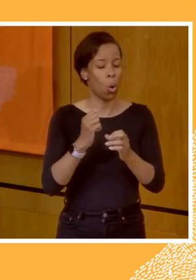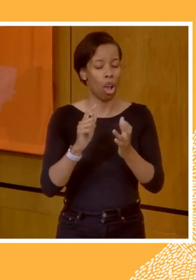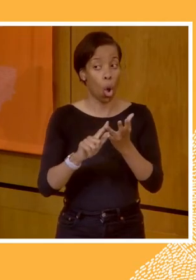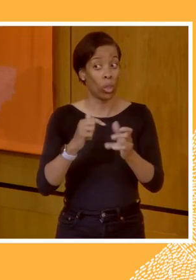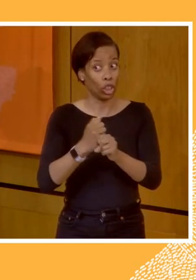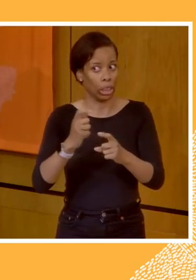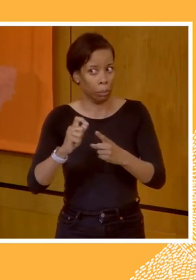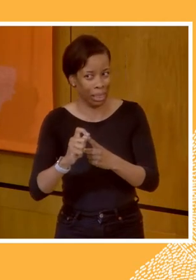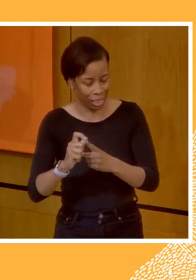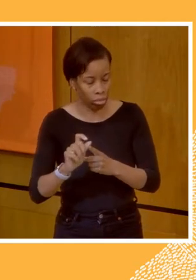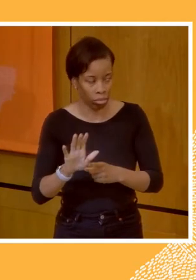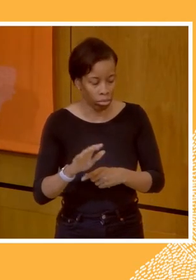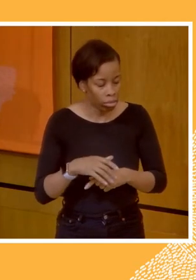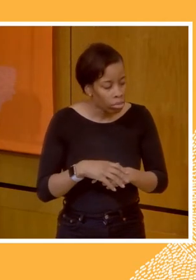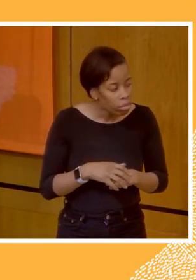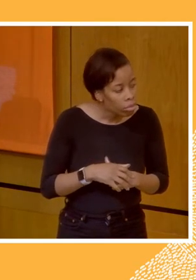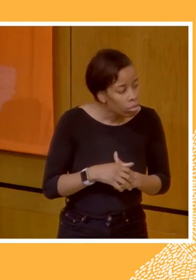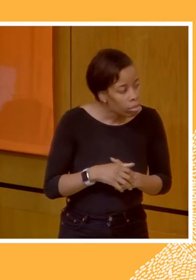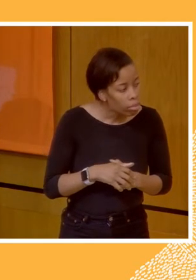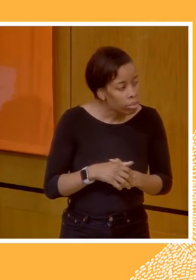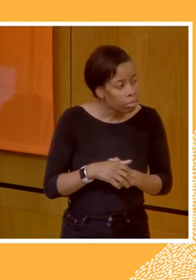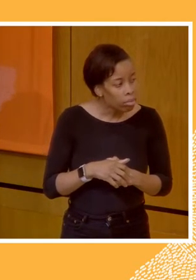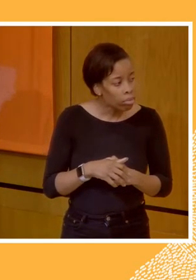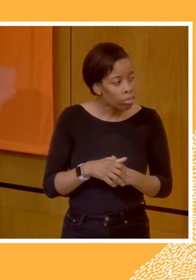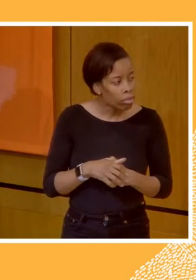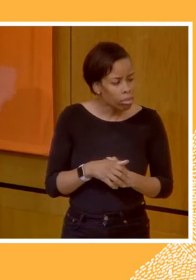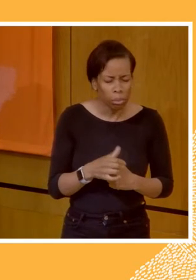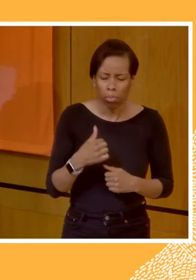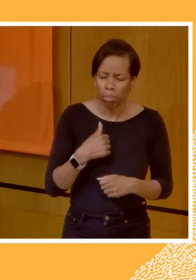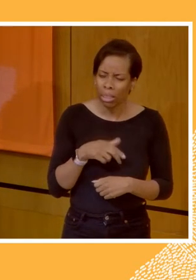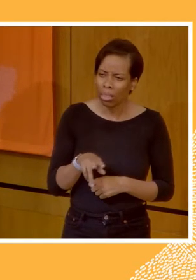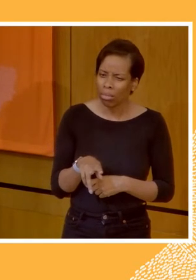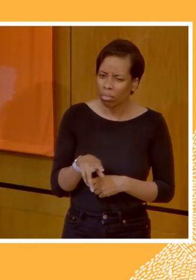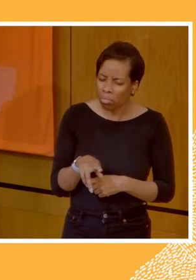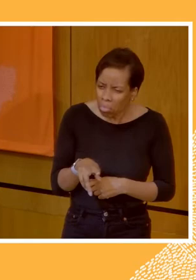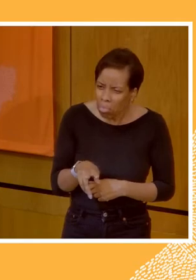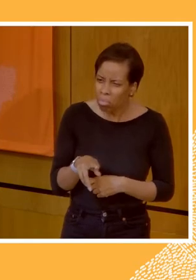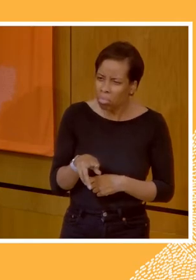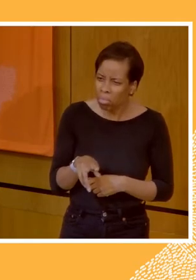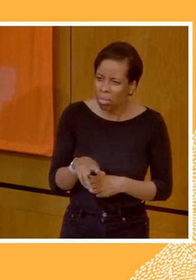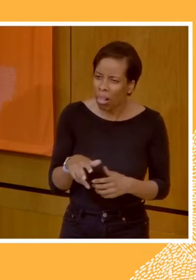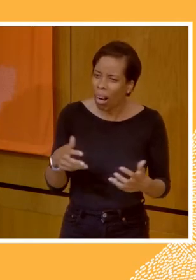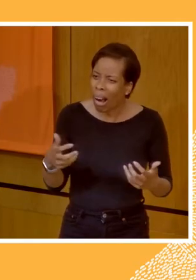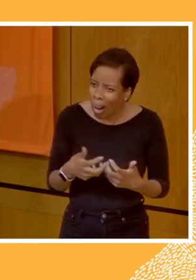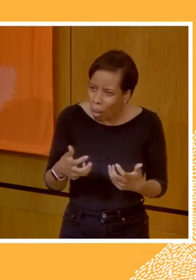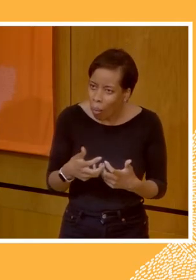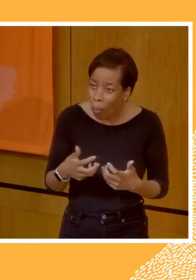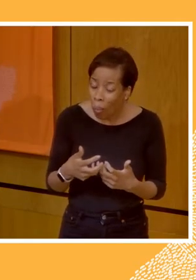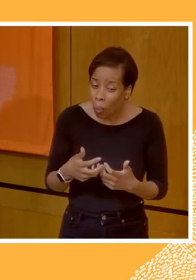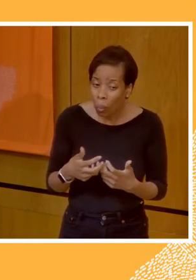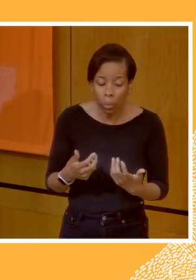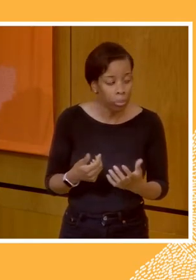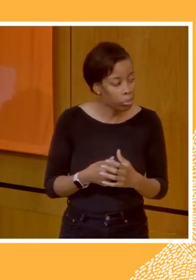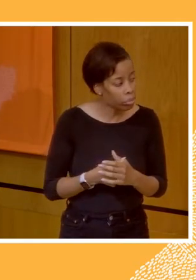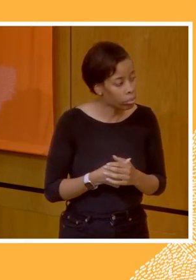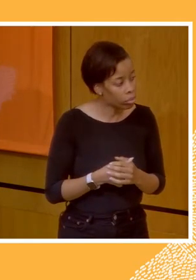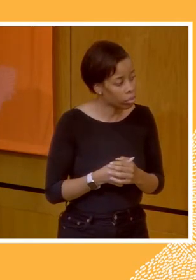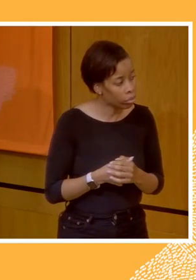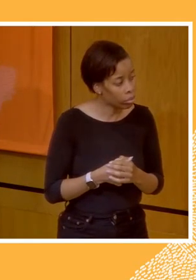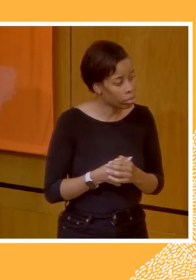were tangible, things that you can touch and you know, yeah. So this issue of podcast came also